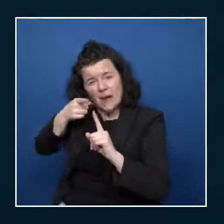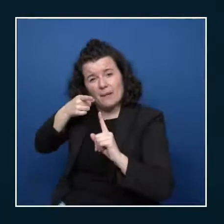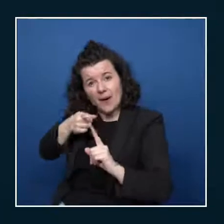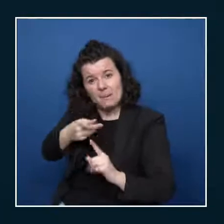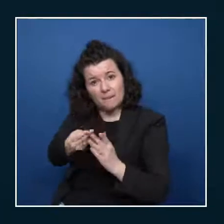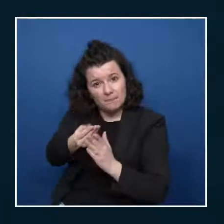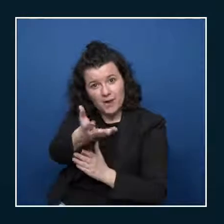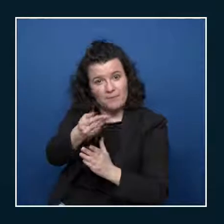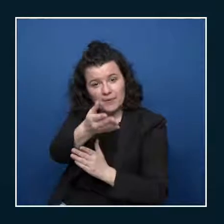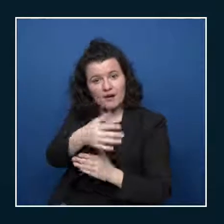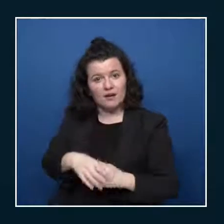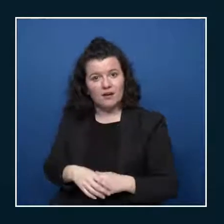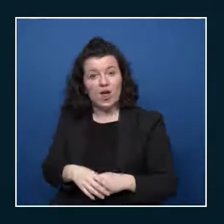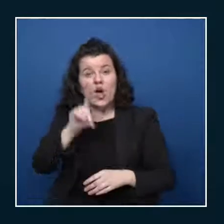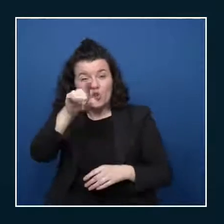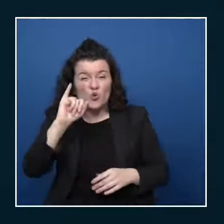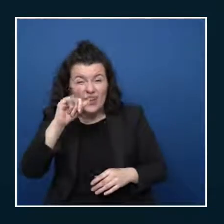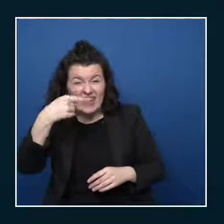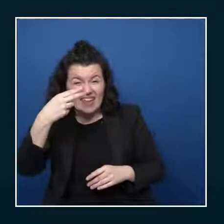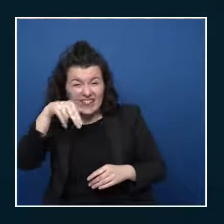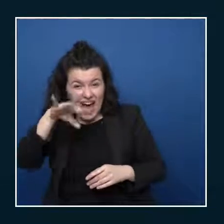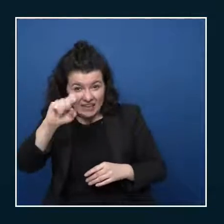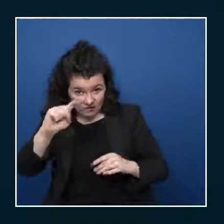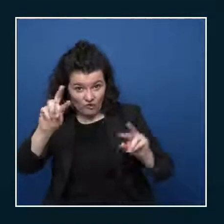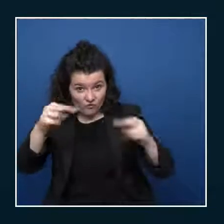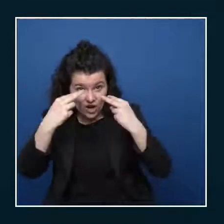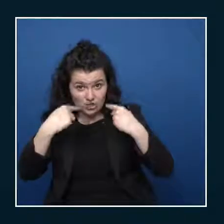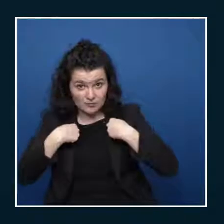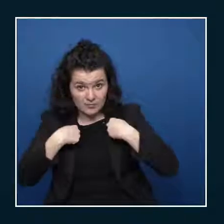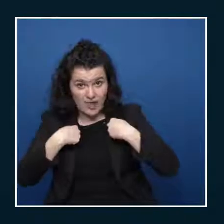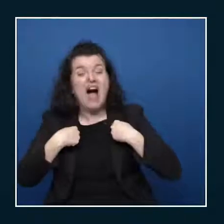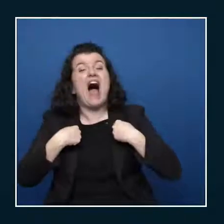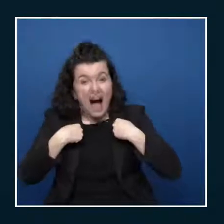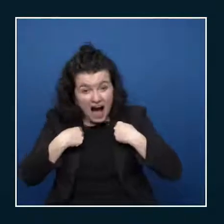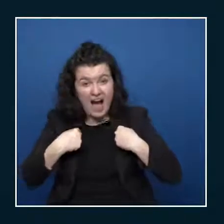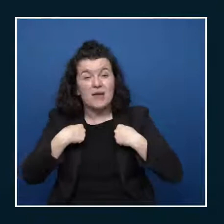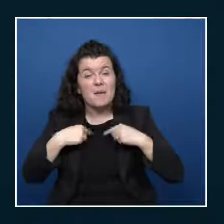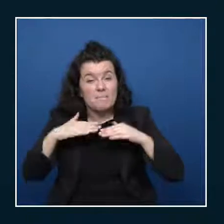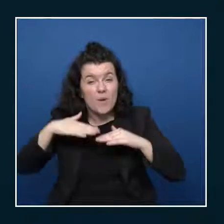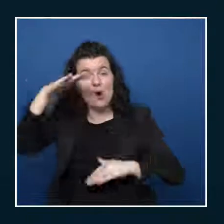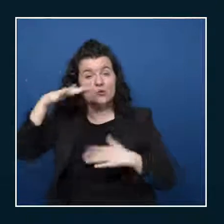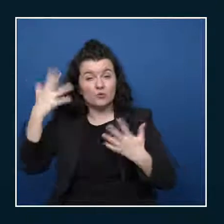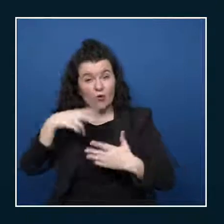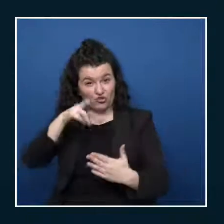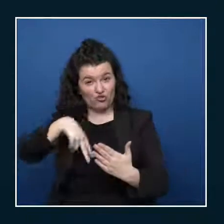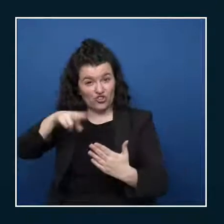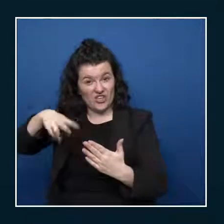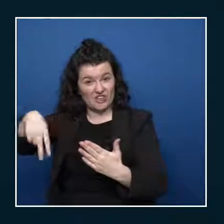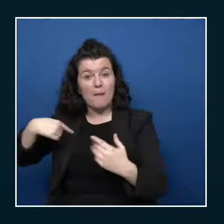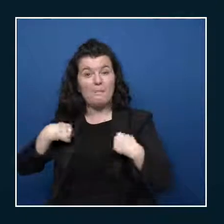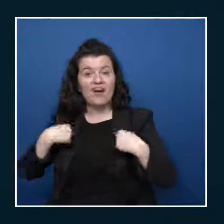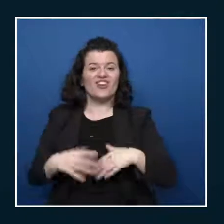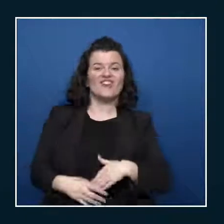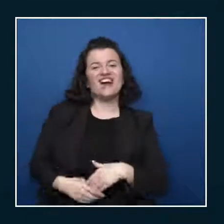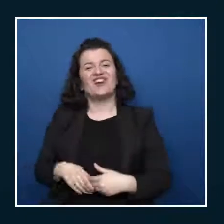reading. Did you know that? Yeah. You're reading now too. I'm